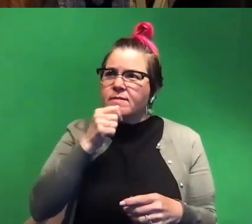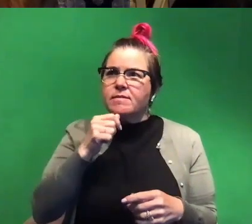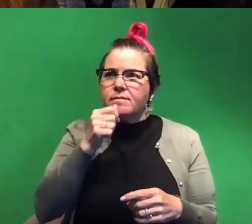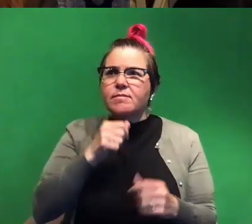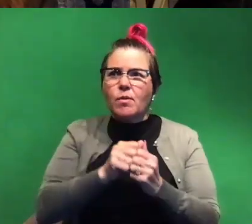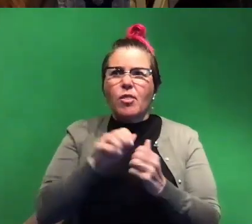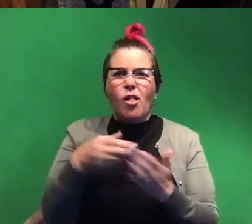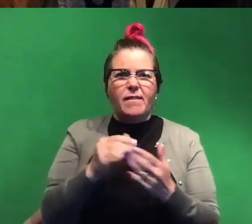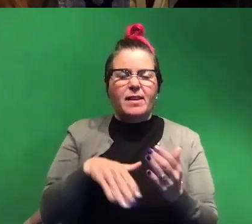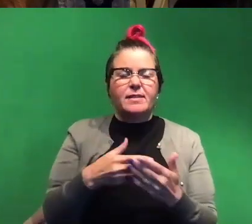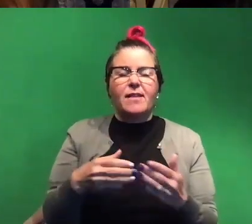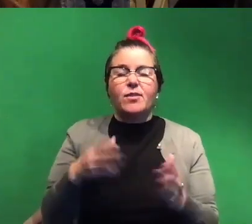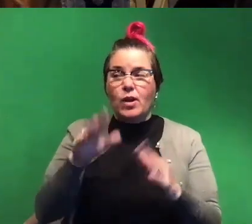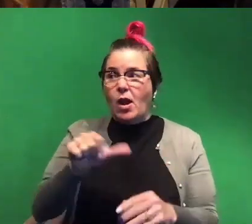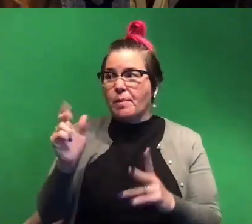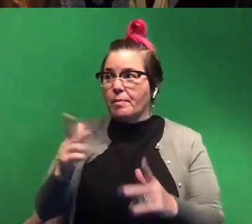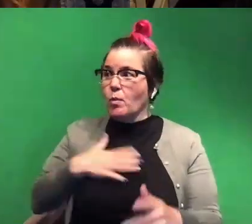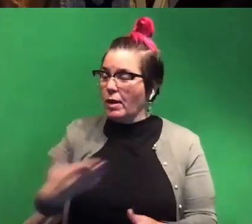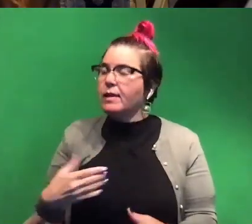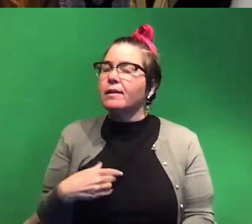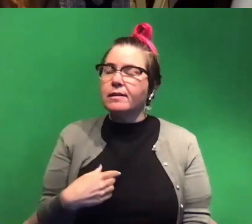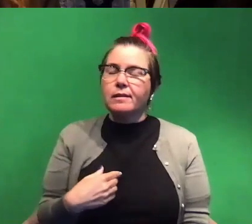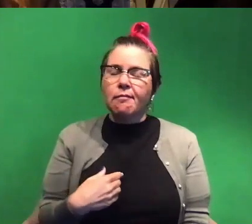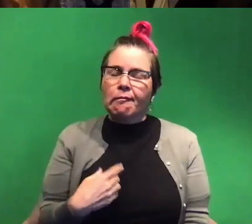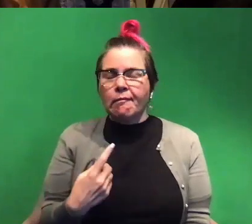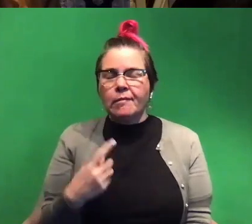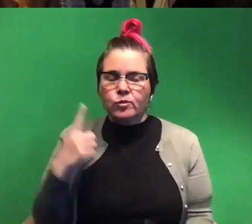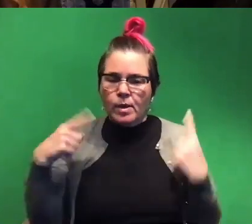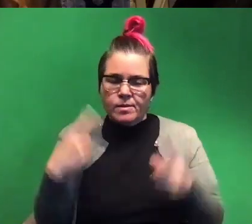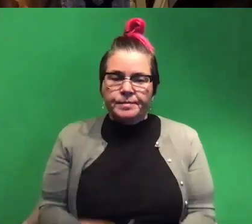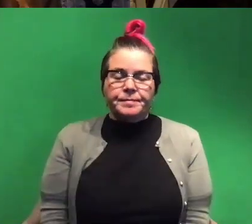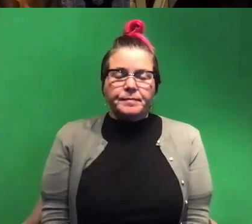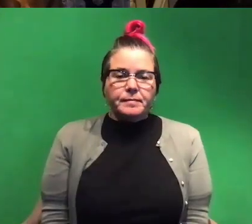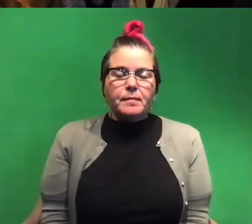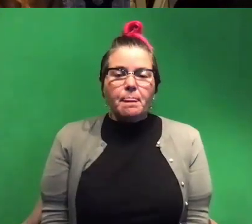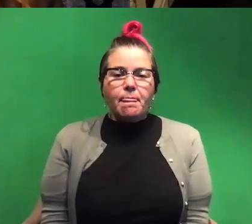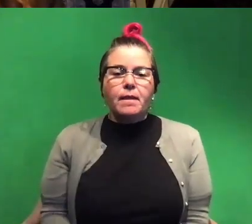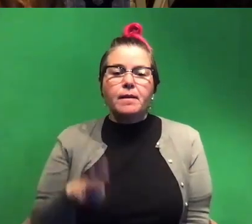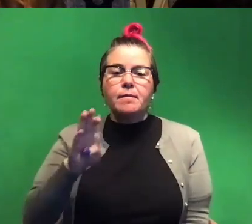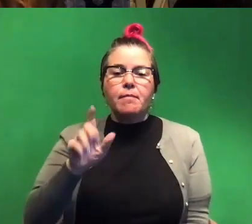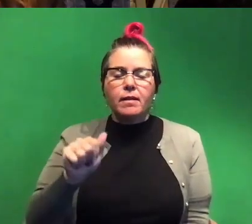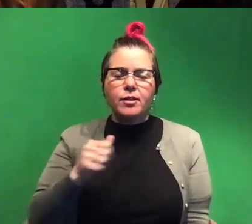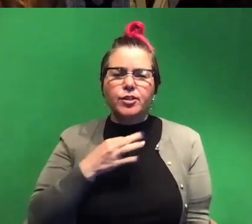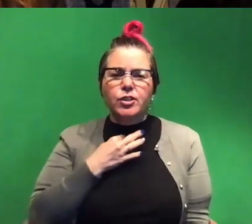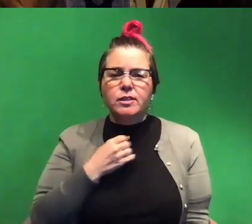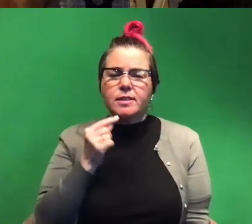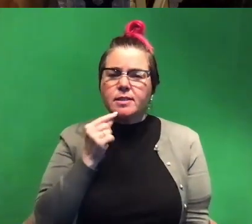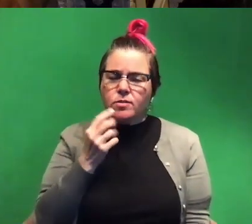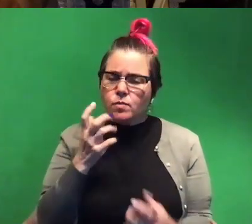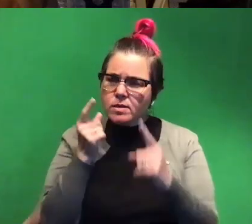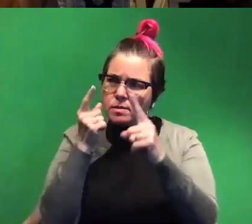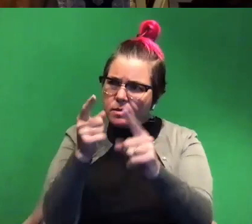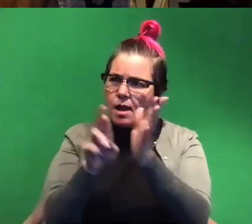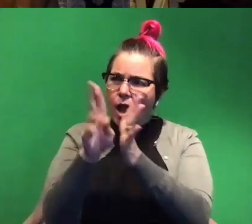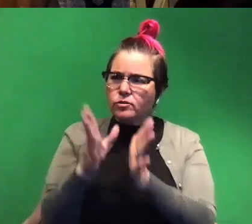great that someone else wants to do it. That's wild. So let's see. Bella says, I seriously want to be an astronaut when I grow